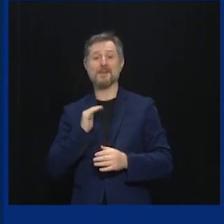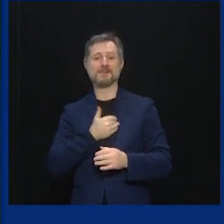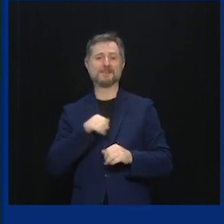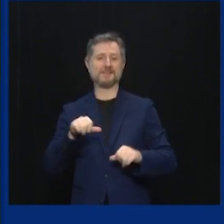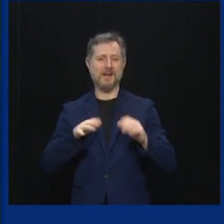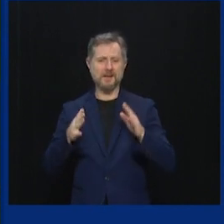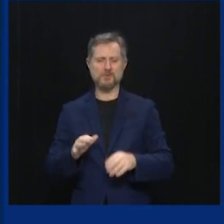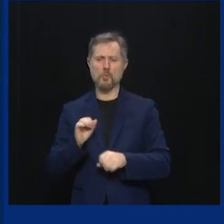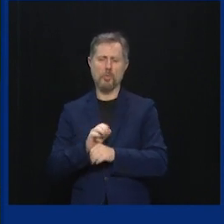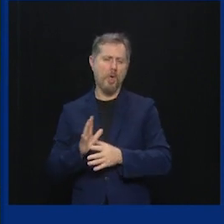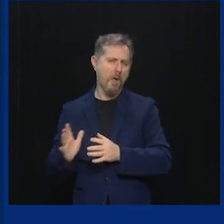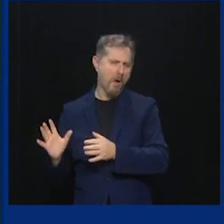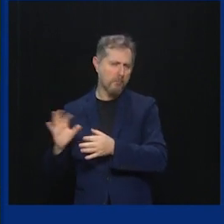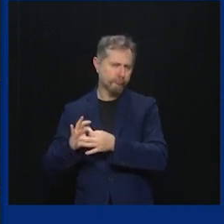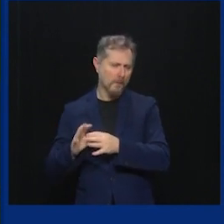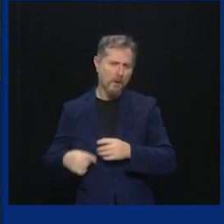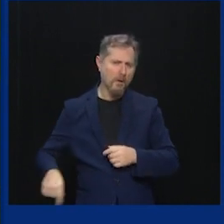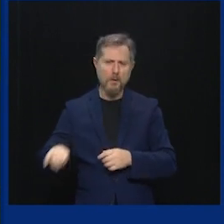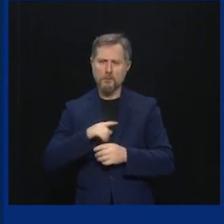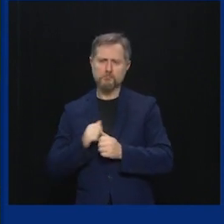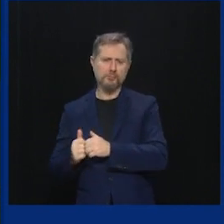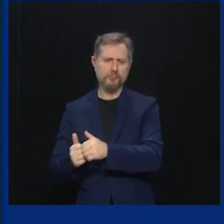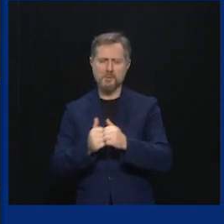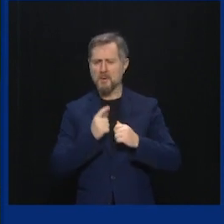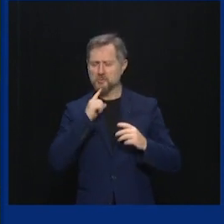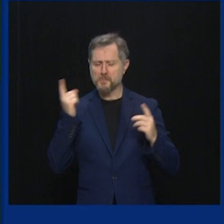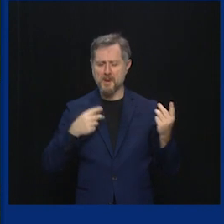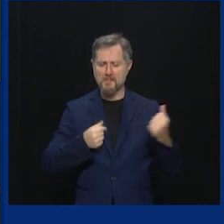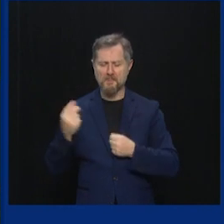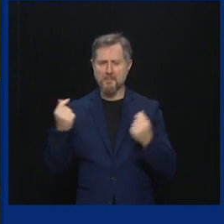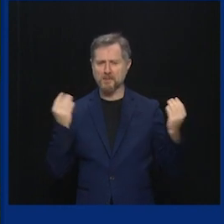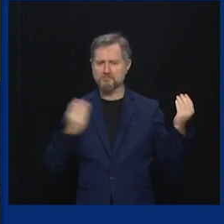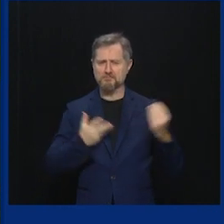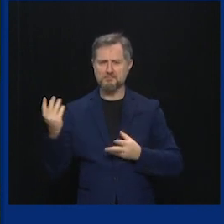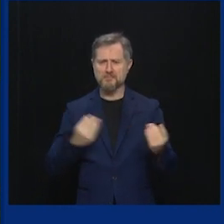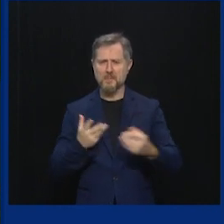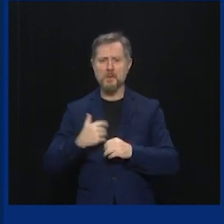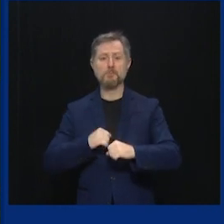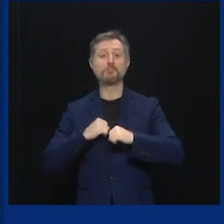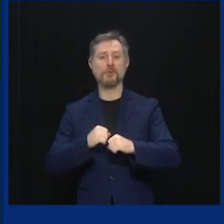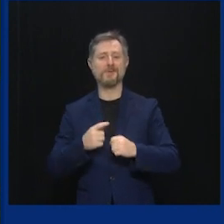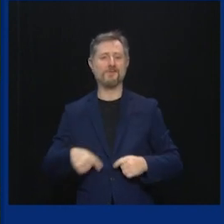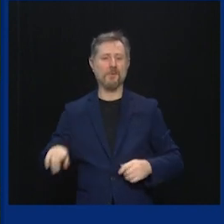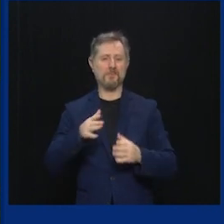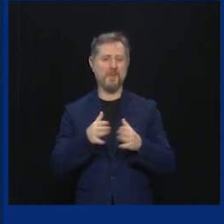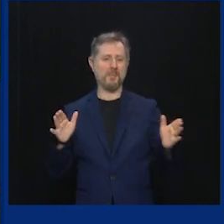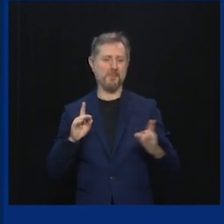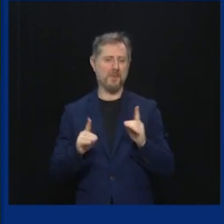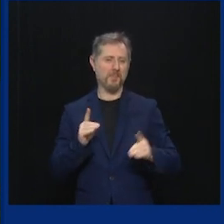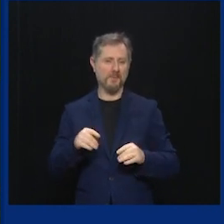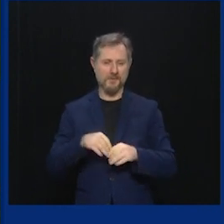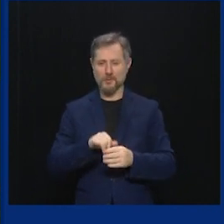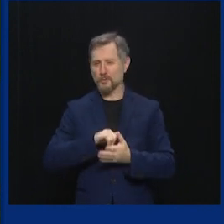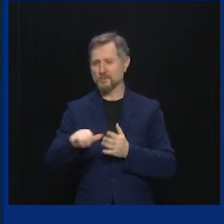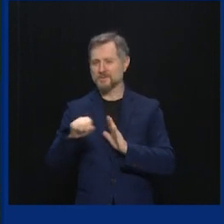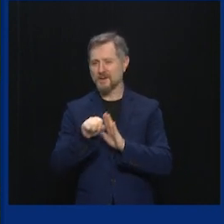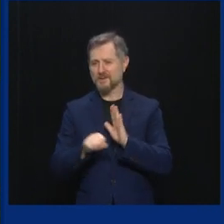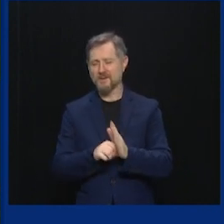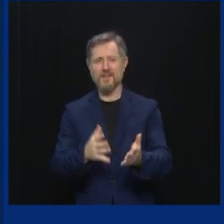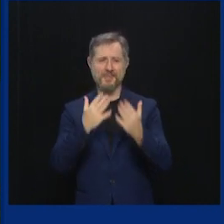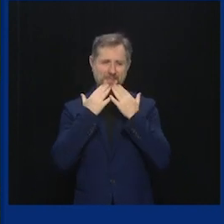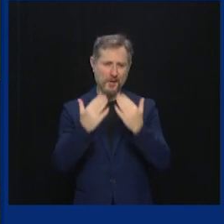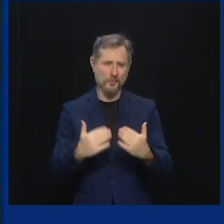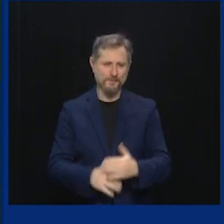we can mount a rapid response and help protect the public of New York State. Thank you.